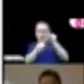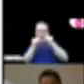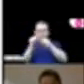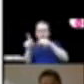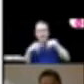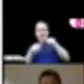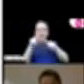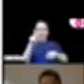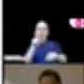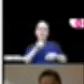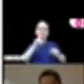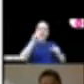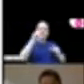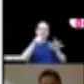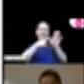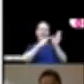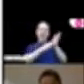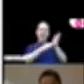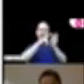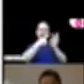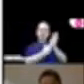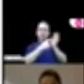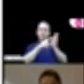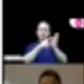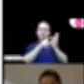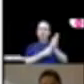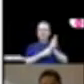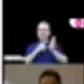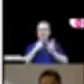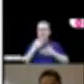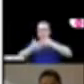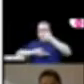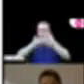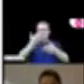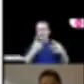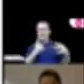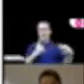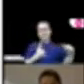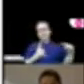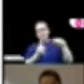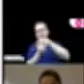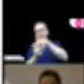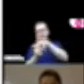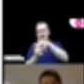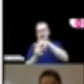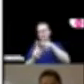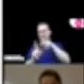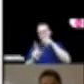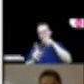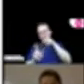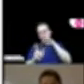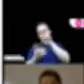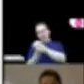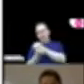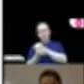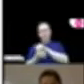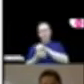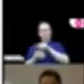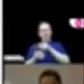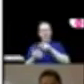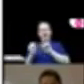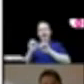Cameroon was telling the same story, how they've been victimized, how they have been raped, how they have left their